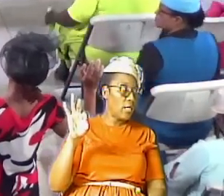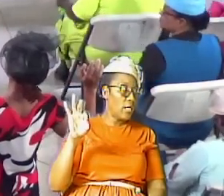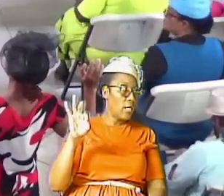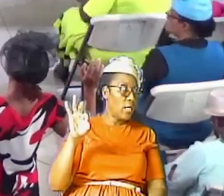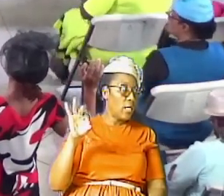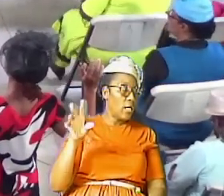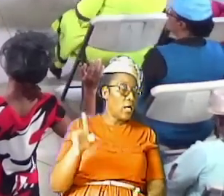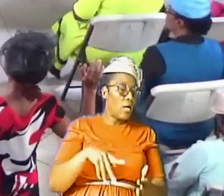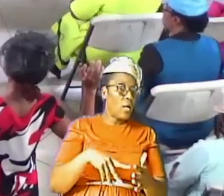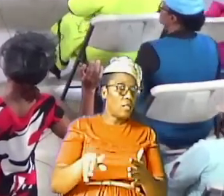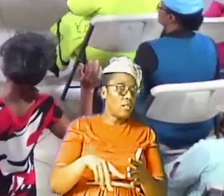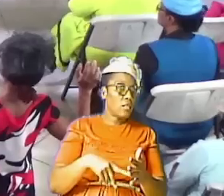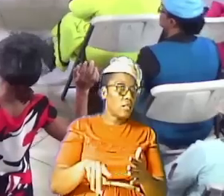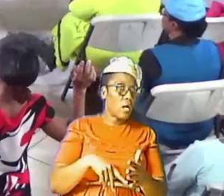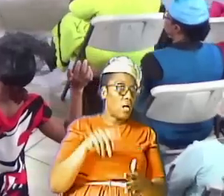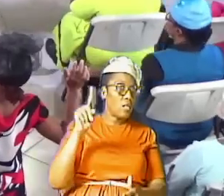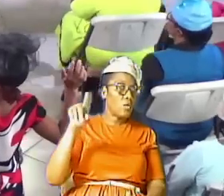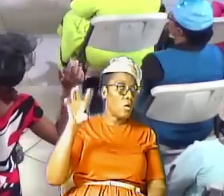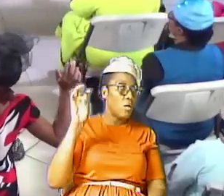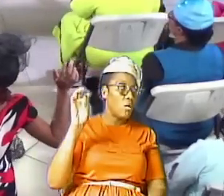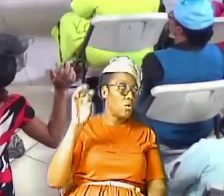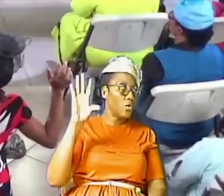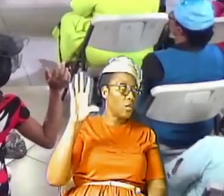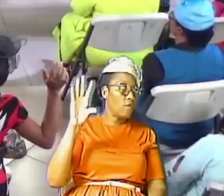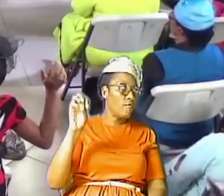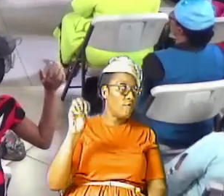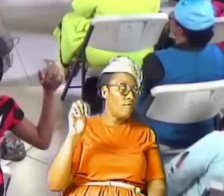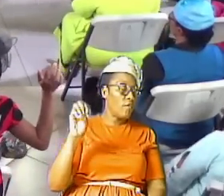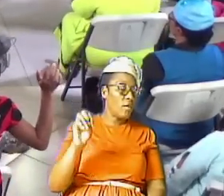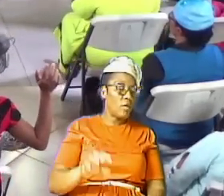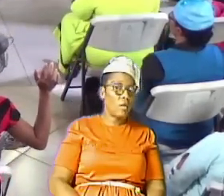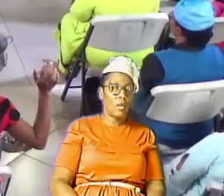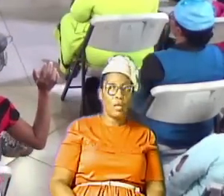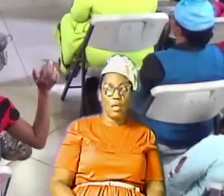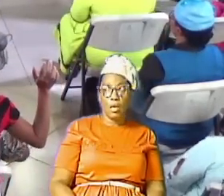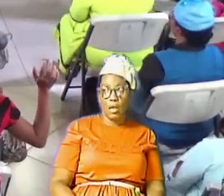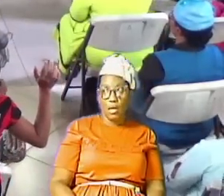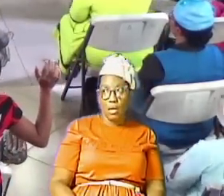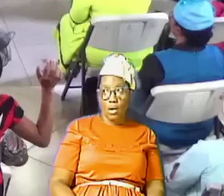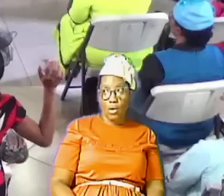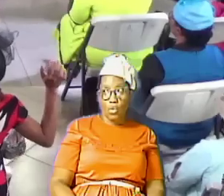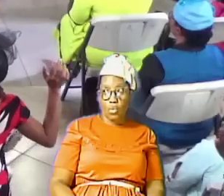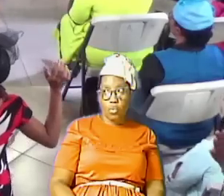150. Thank you, Jesus. Hallelujah. Thank you, Jesus.